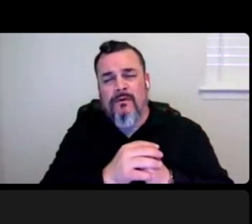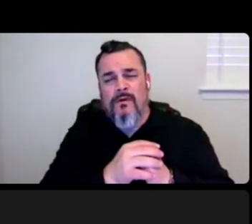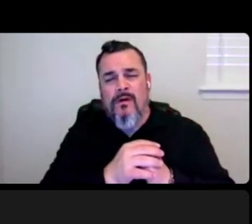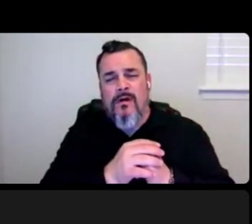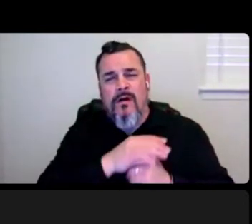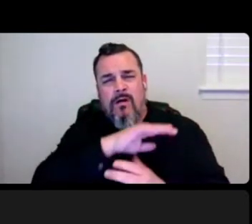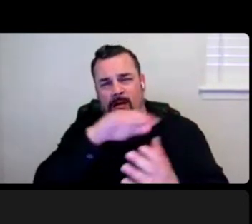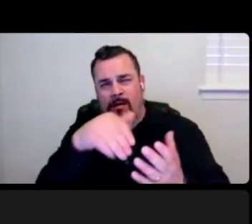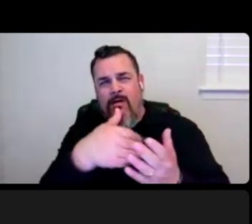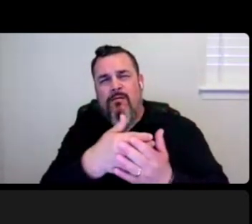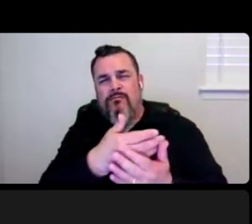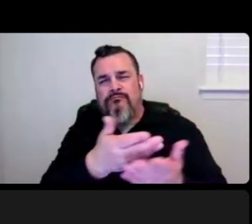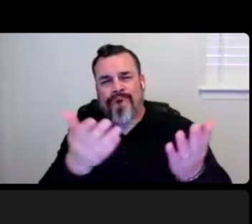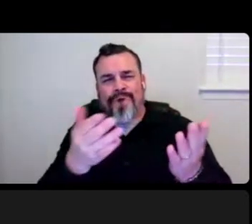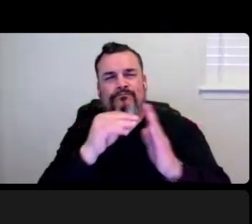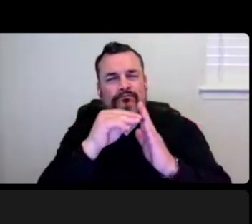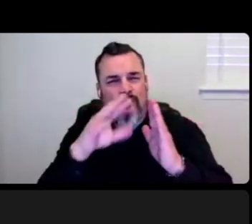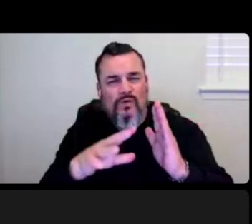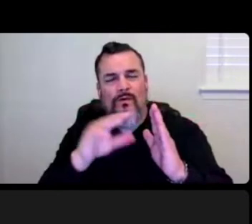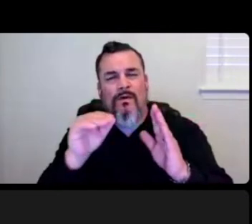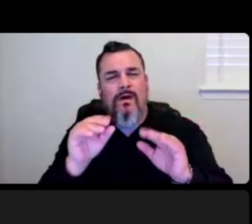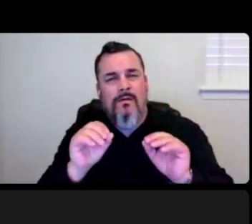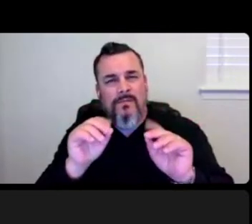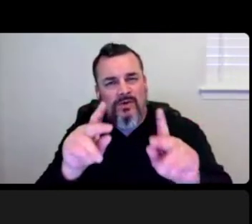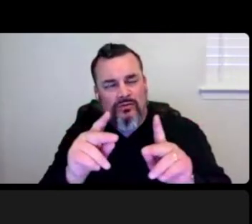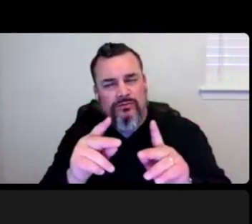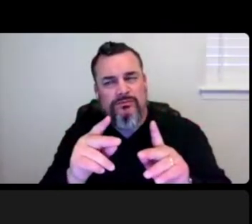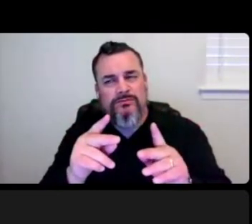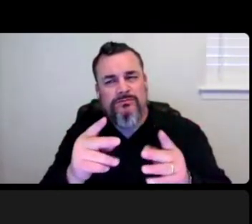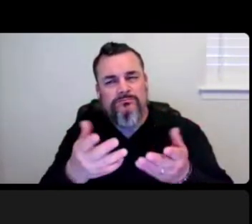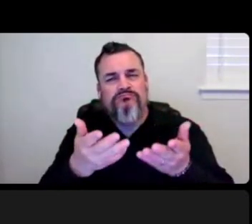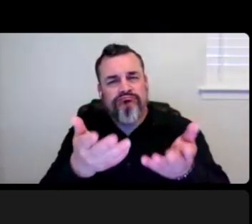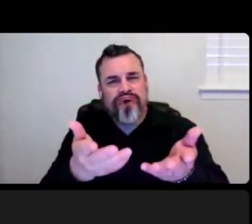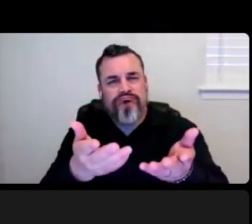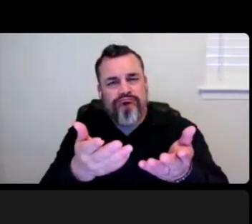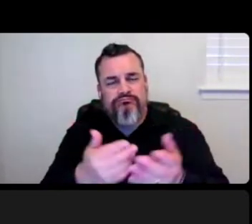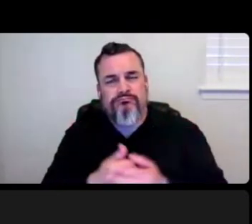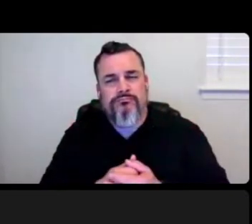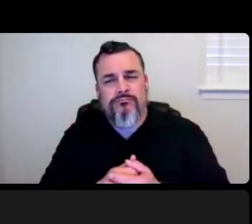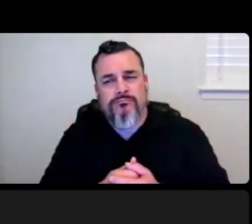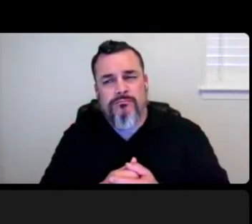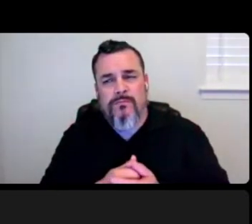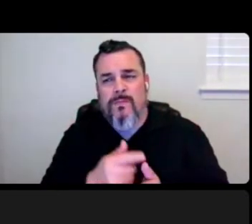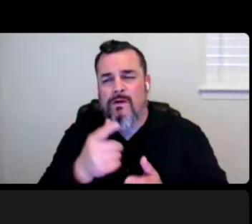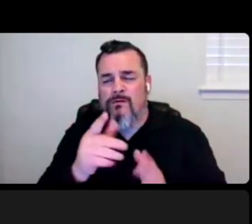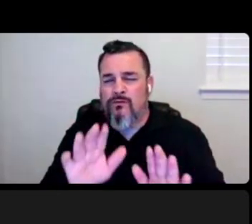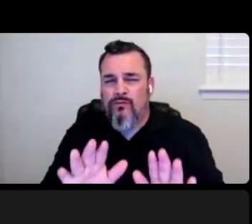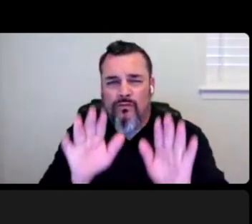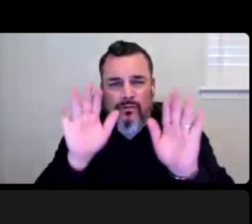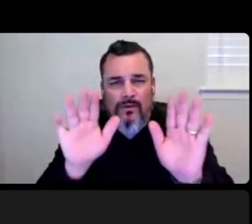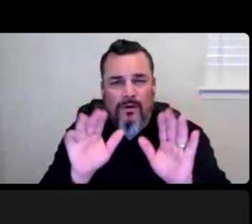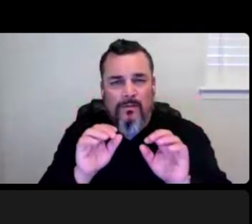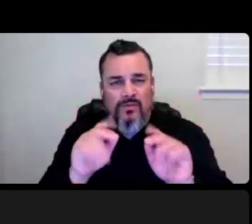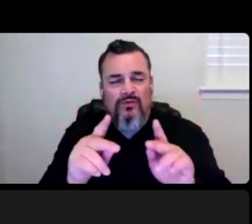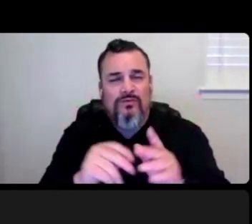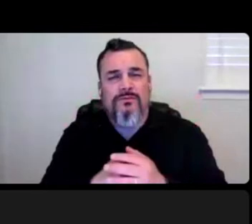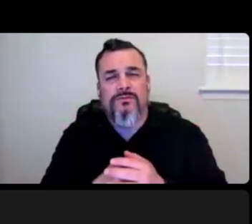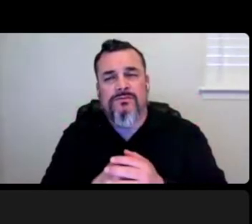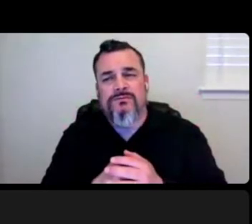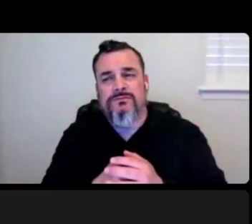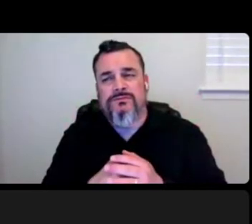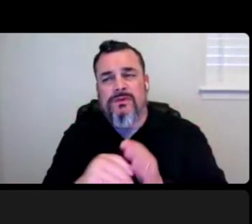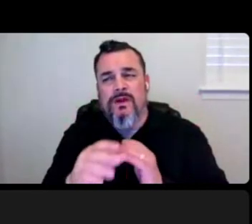all our students and the opportunities that is afforded to them. They're great opportunities.